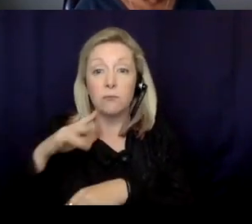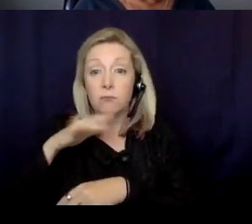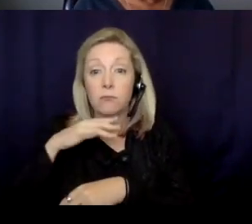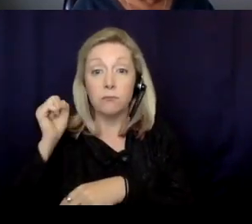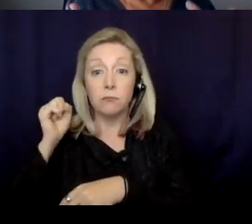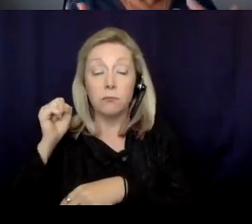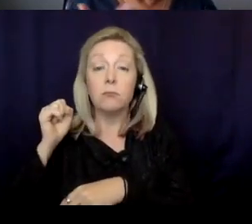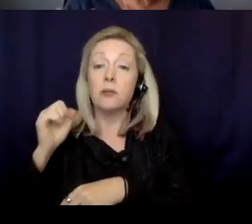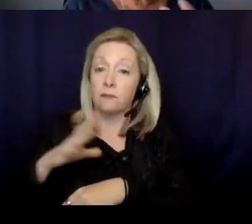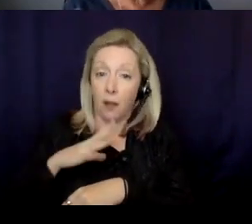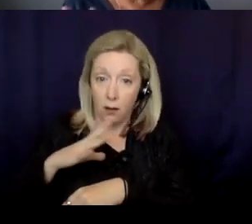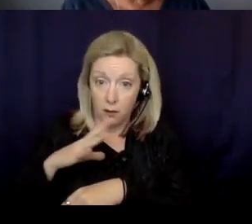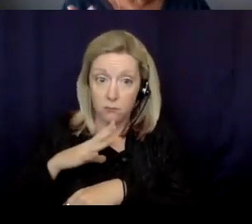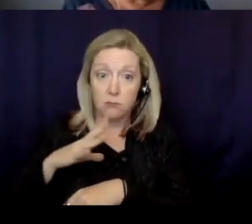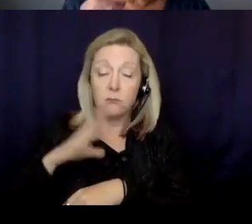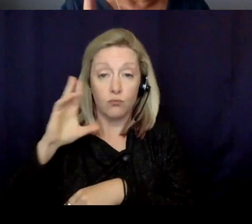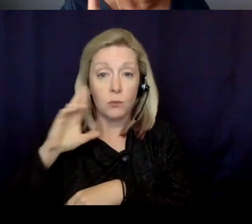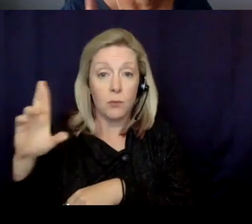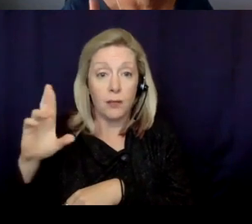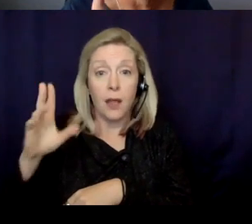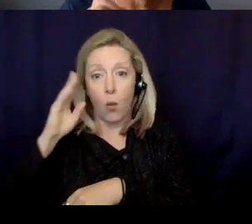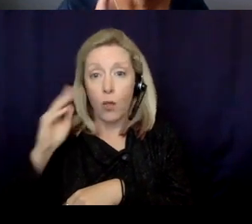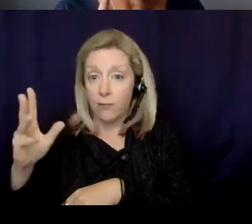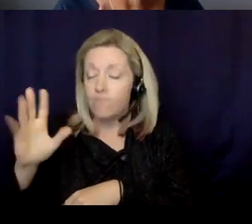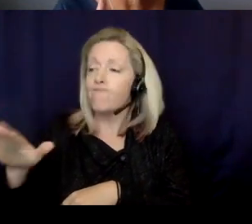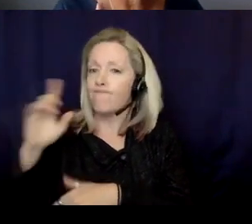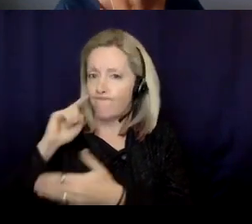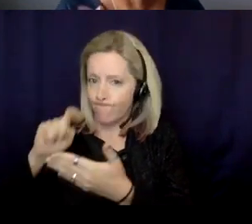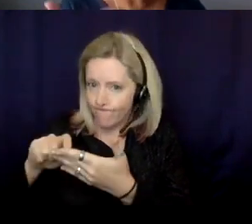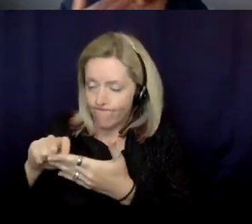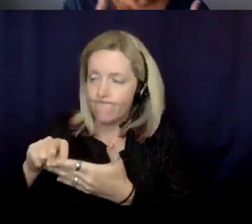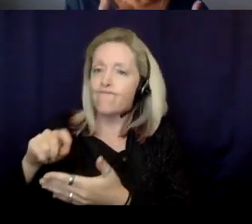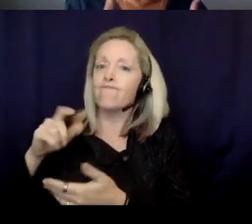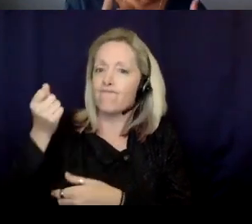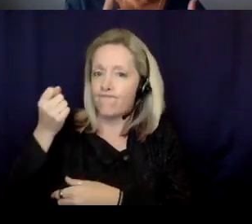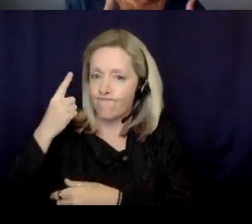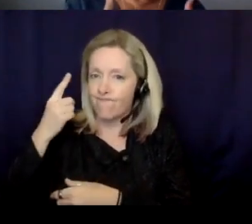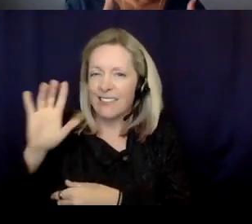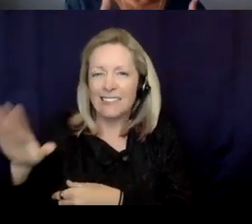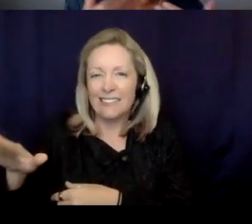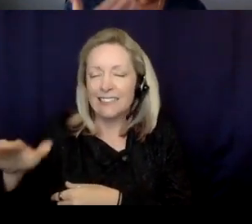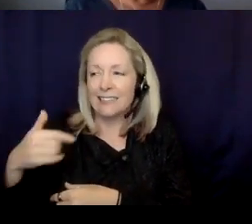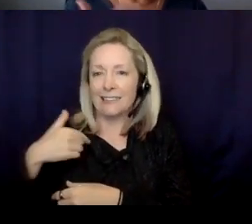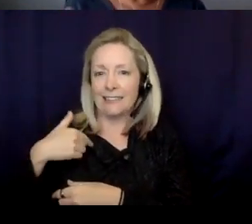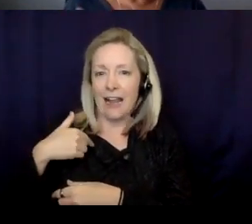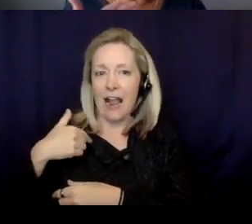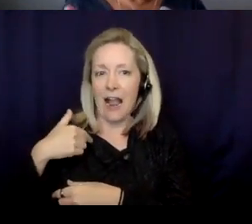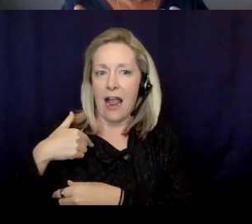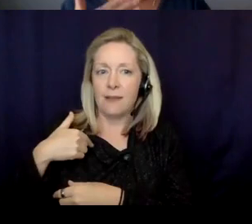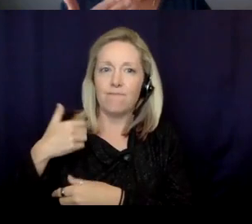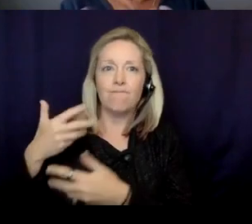with the topic, I'm going to let them know, I hear you, I understand, but I'm the one that's going to kind